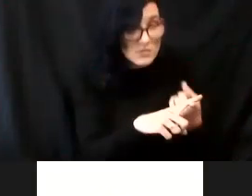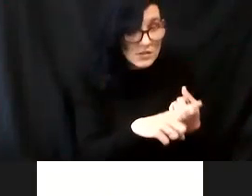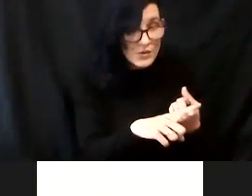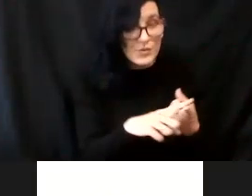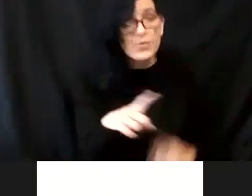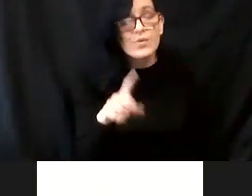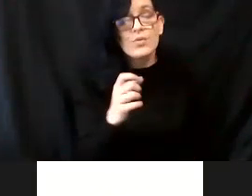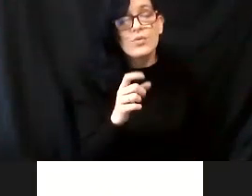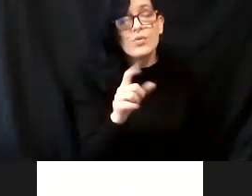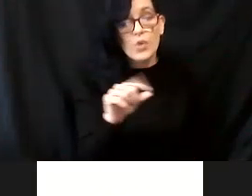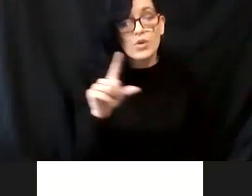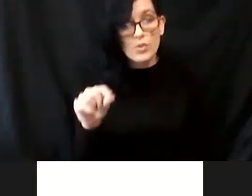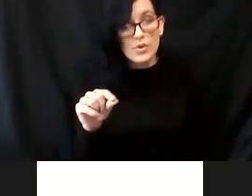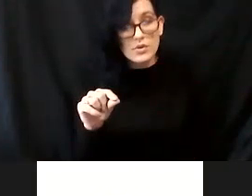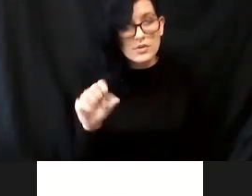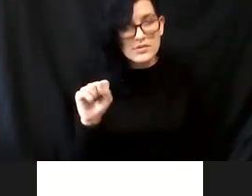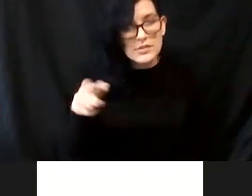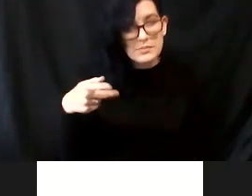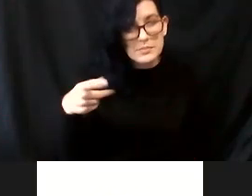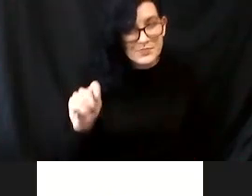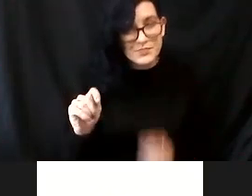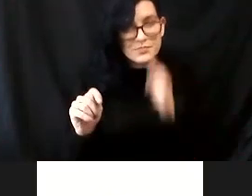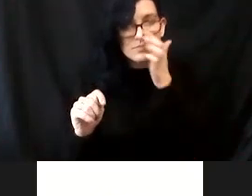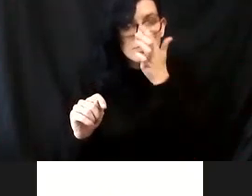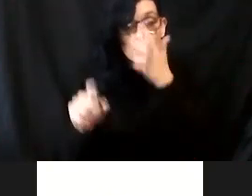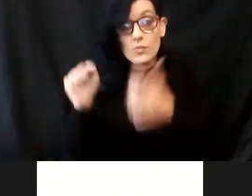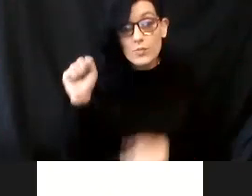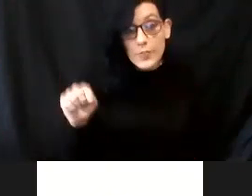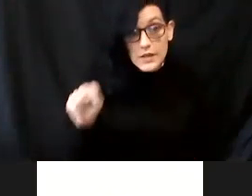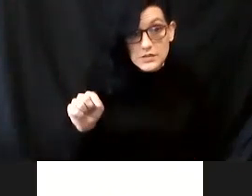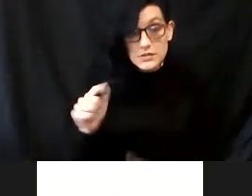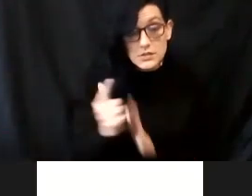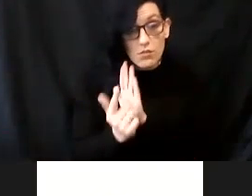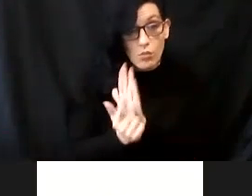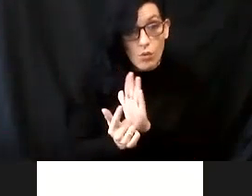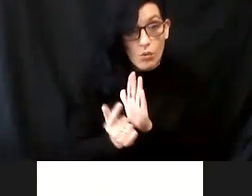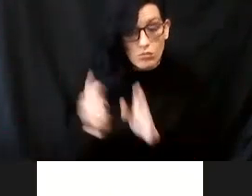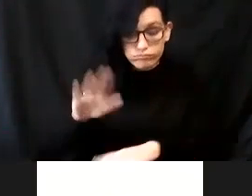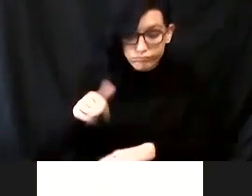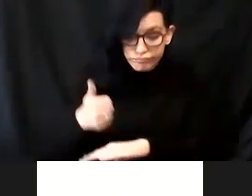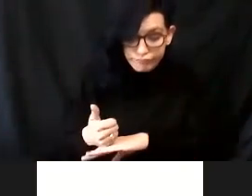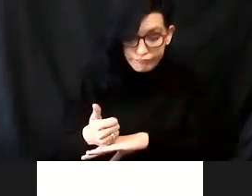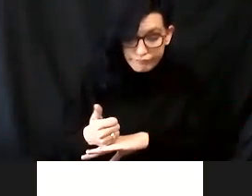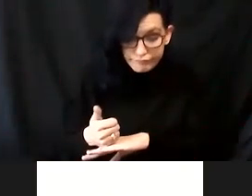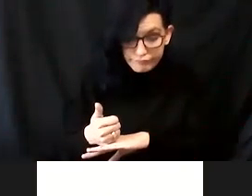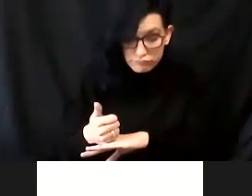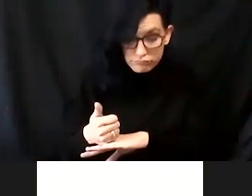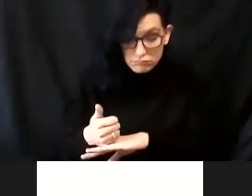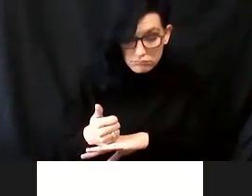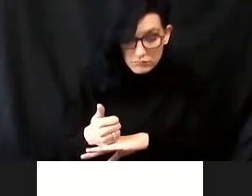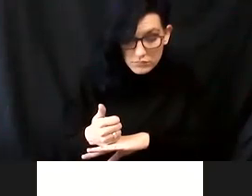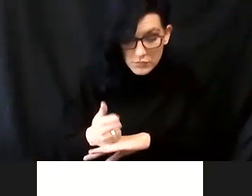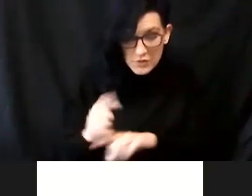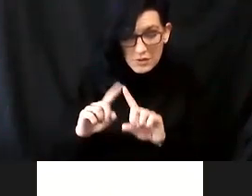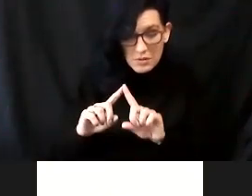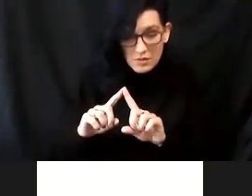been garnished, so like this law went into effect, but it backdates a